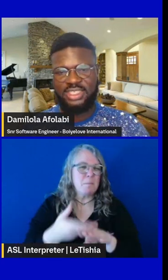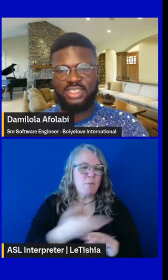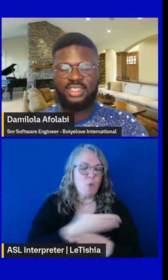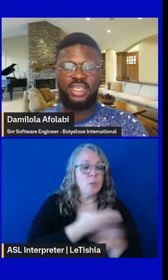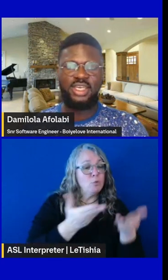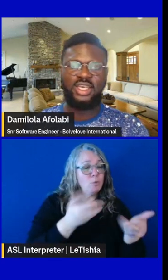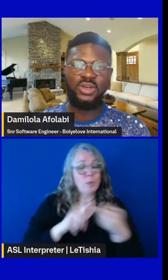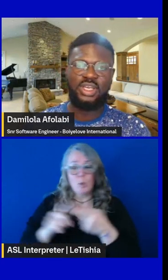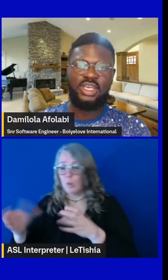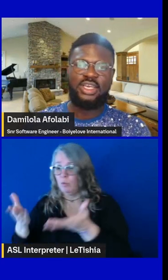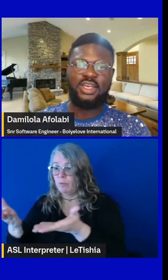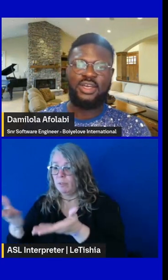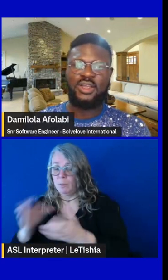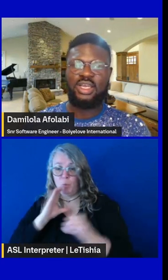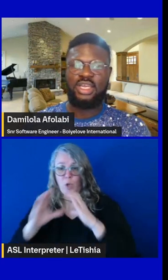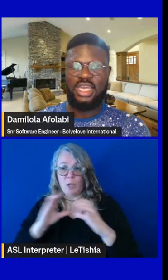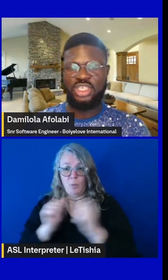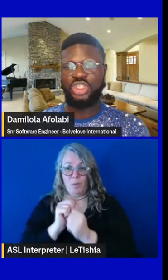with Kubernetes,